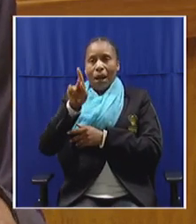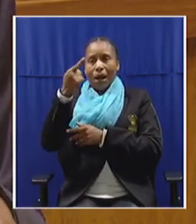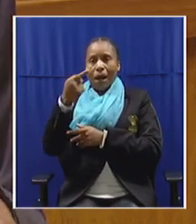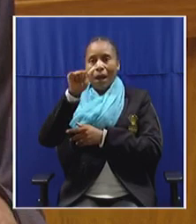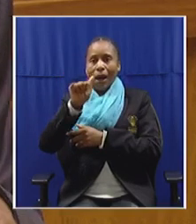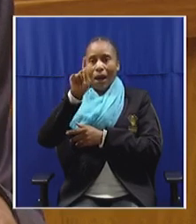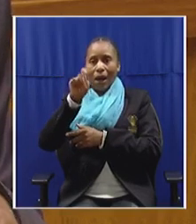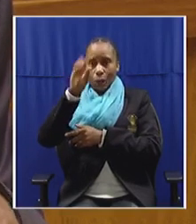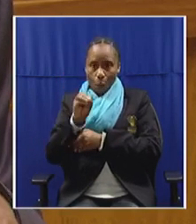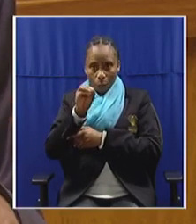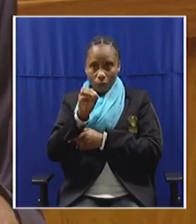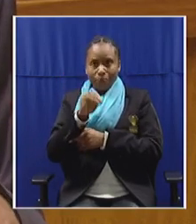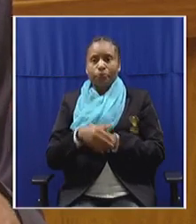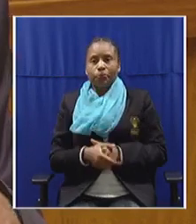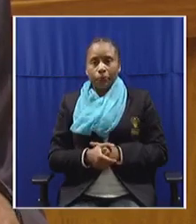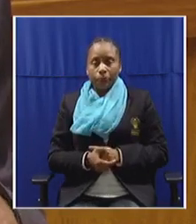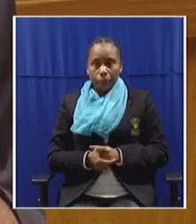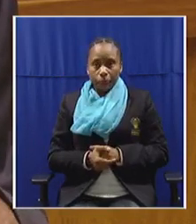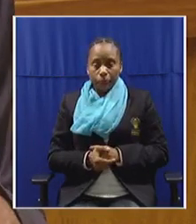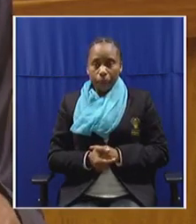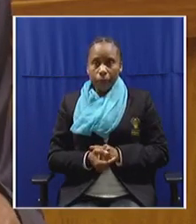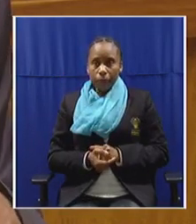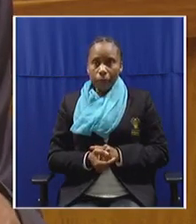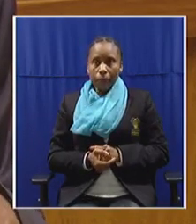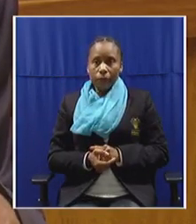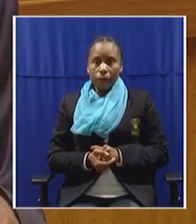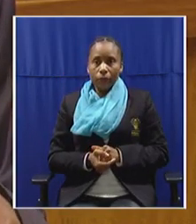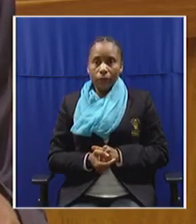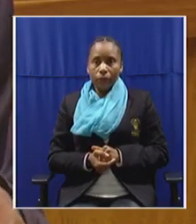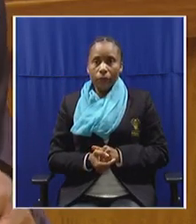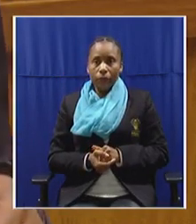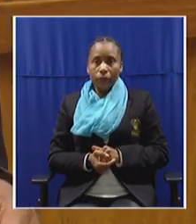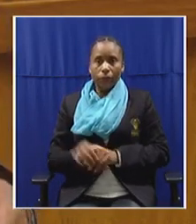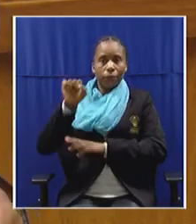Deputy Speaker Pandimudise, repelele